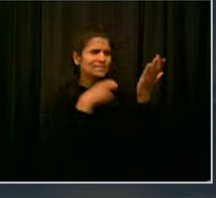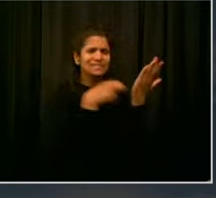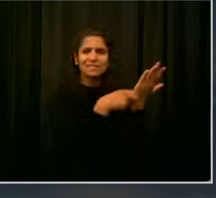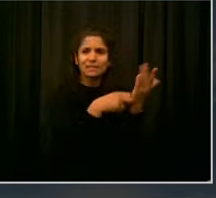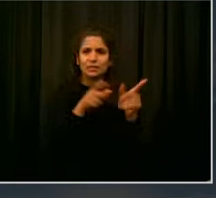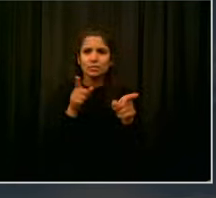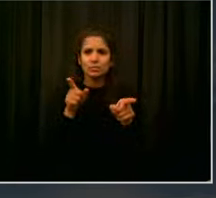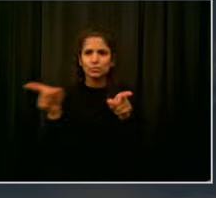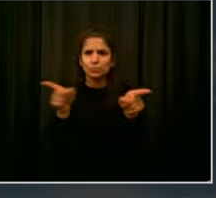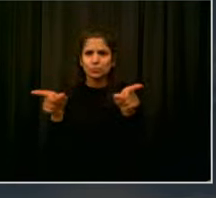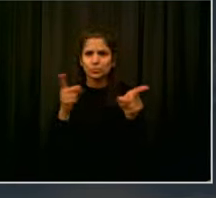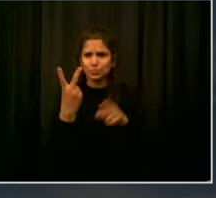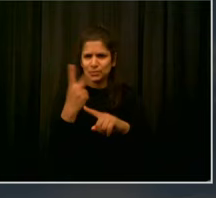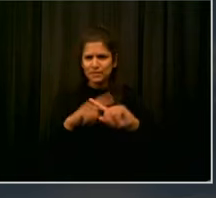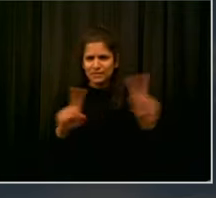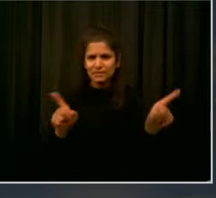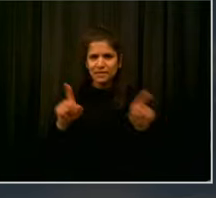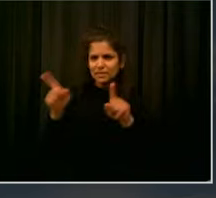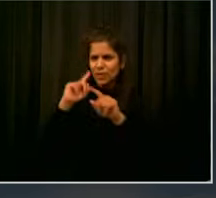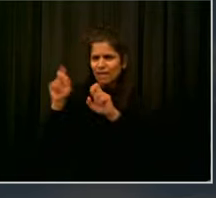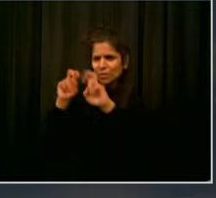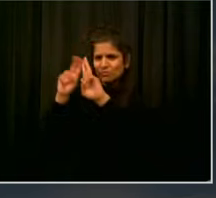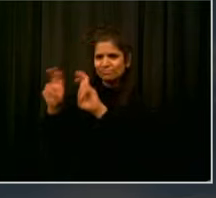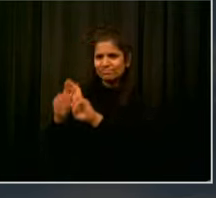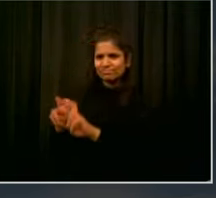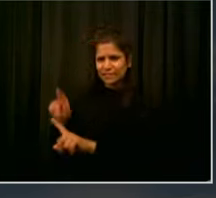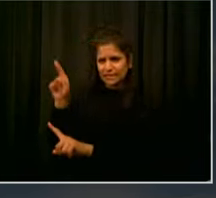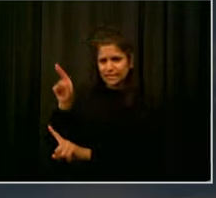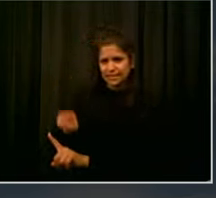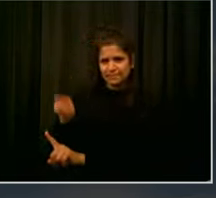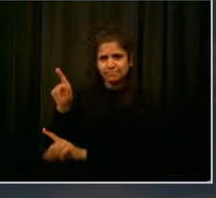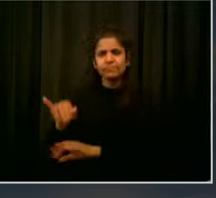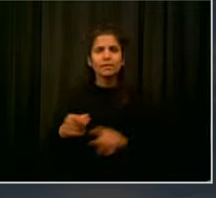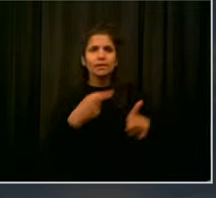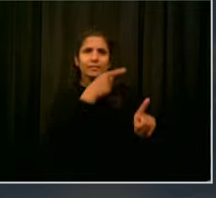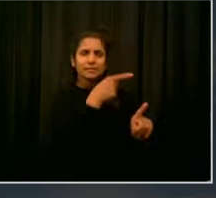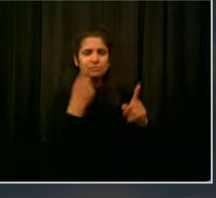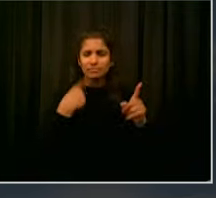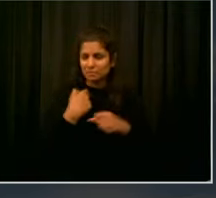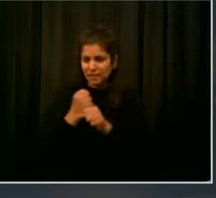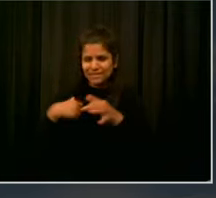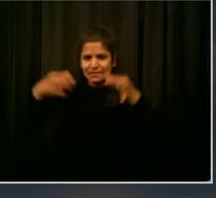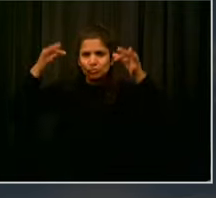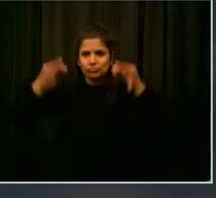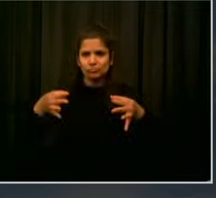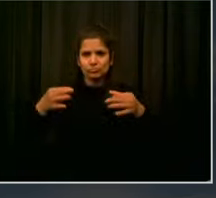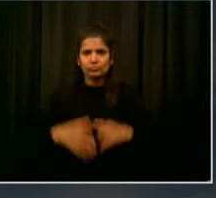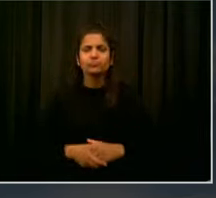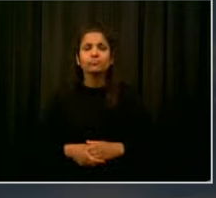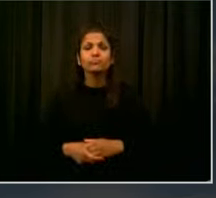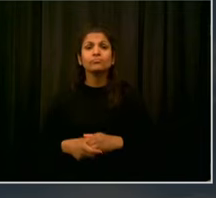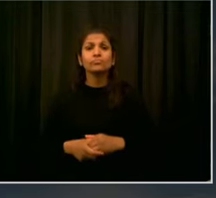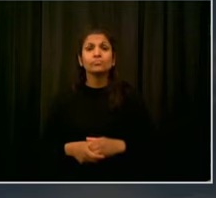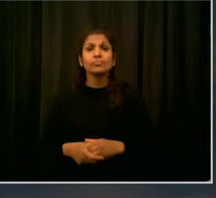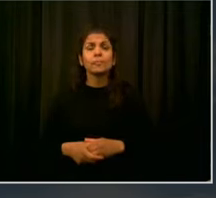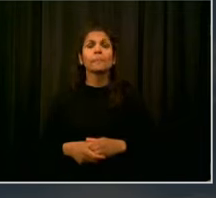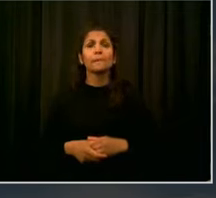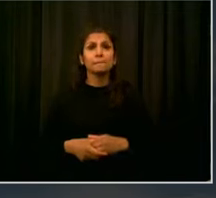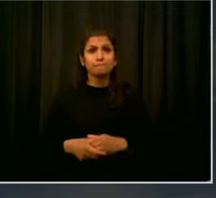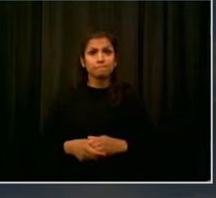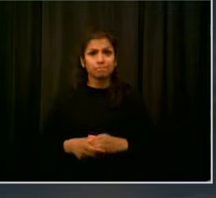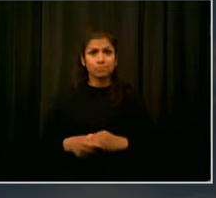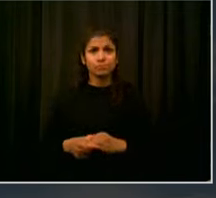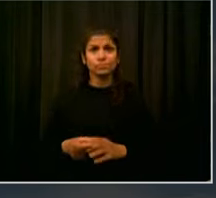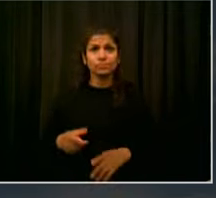know, it's doing the best we can in the difficult situation. We 100% respect the rights of the press. Unfortunately, we've had some